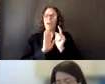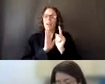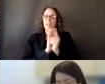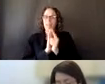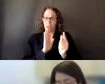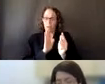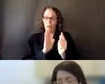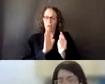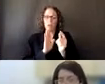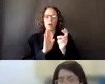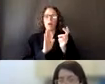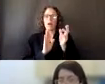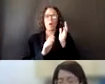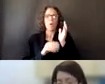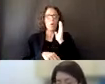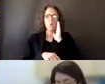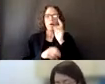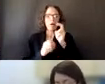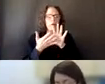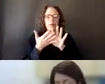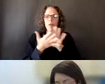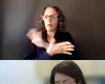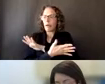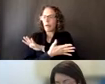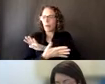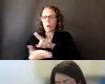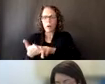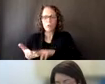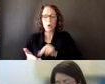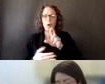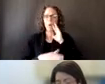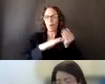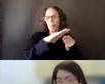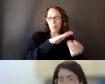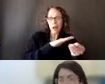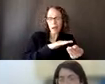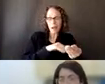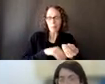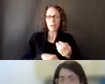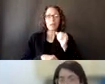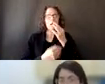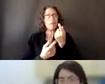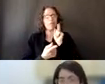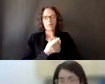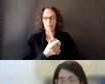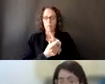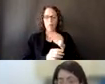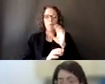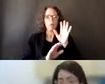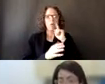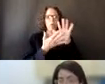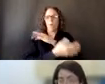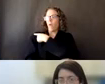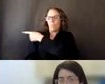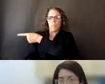these contracts where if they were stopped by Mexican officials saying, hey, you can't bring slaves. And they were saying, oh, no, they're not slaves. They are